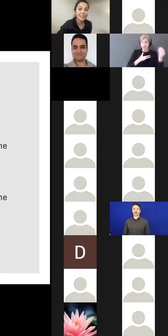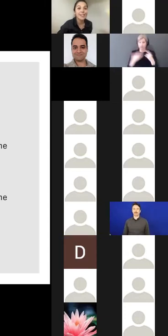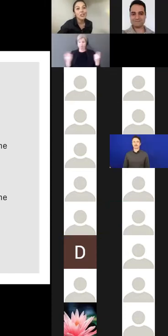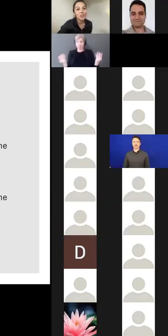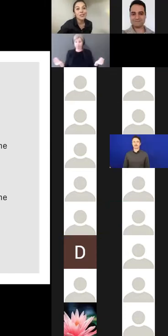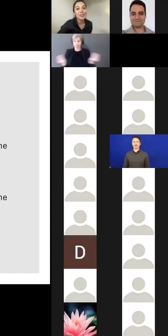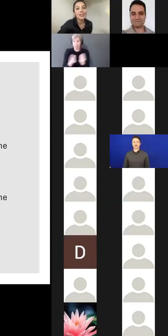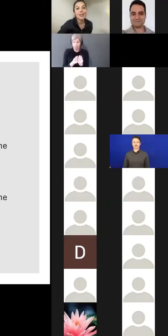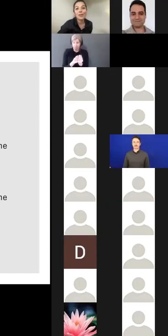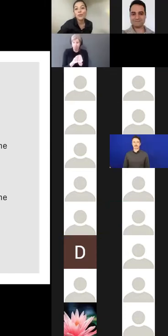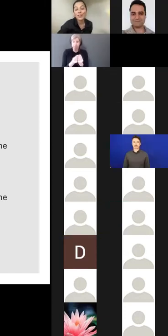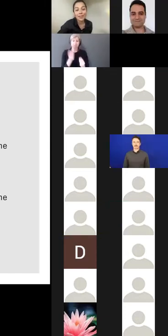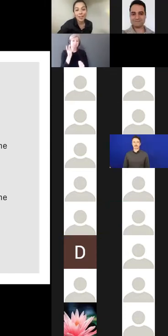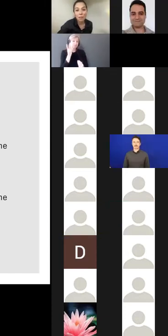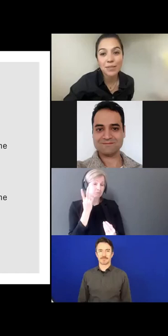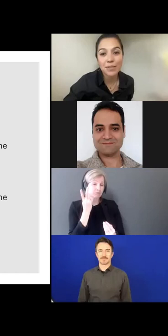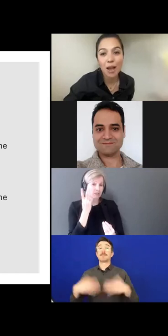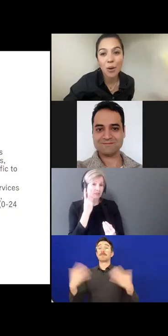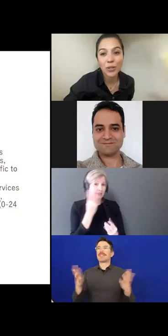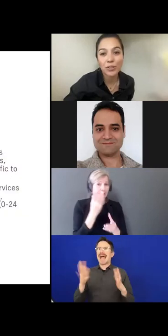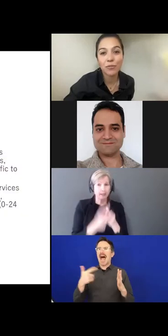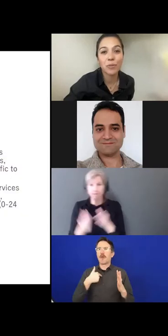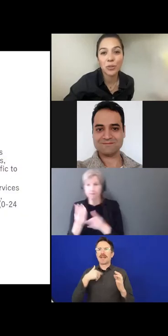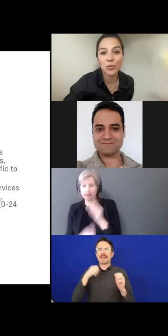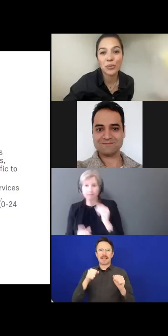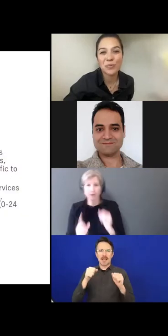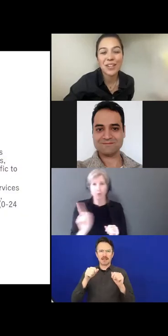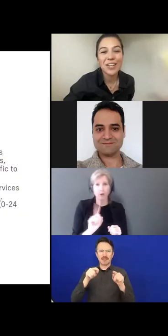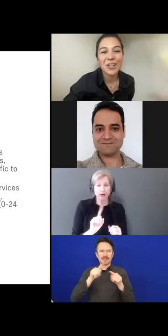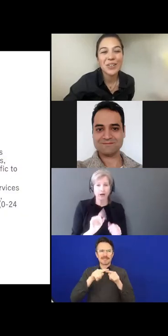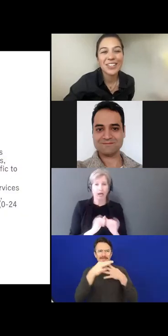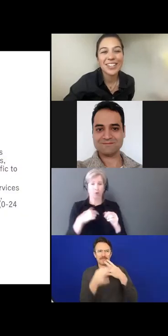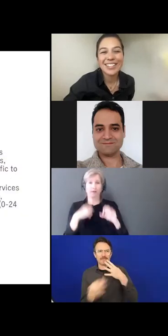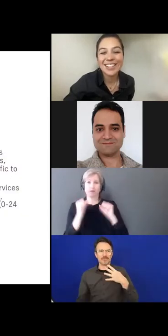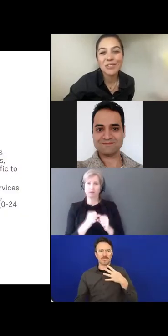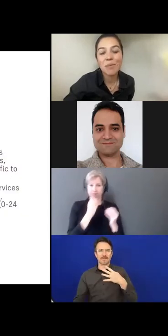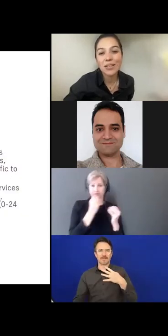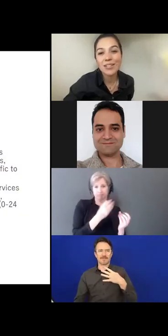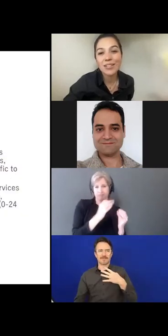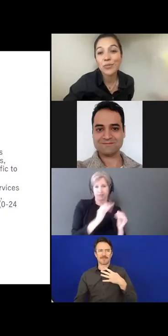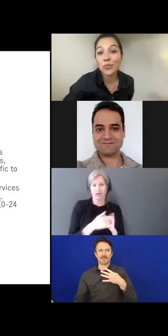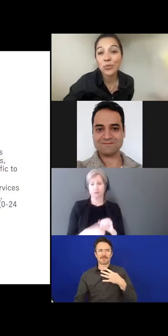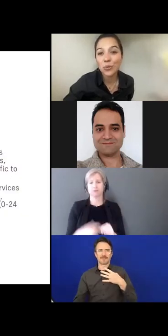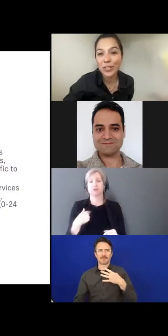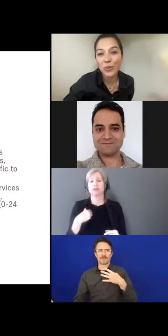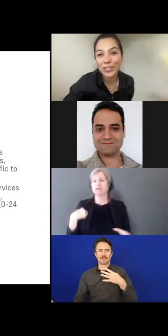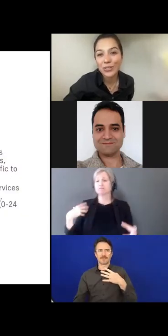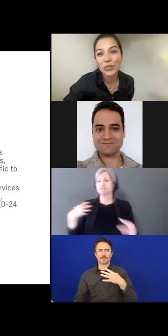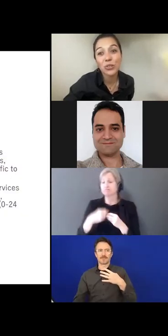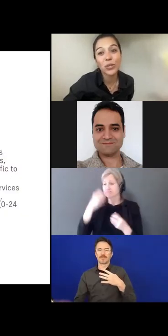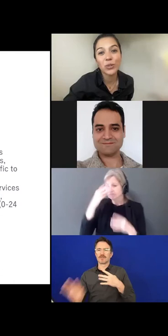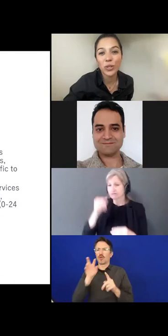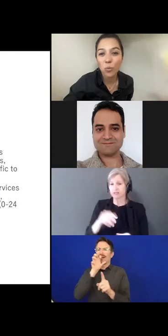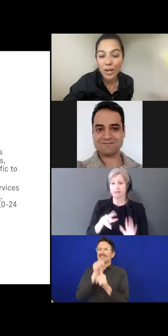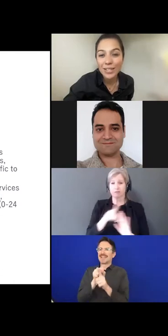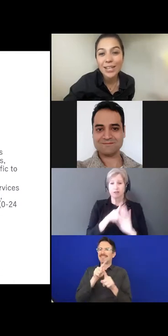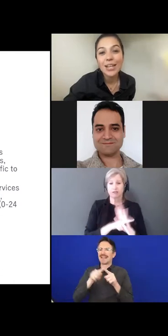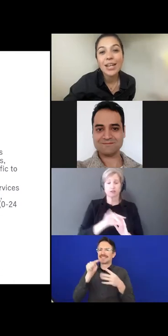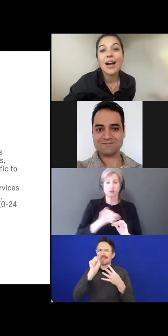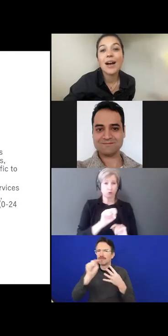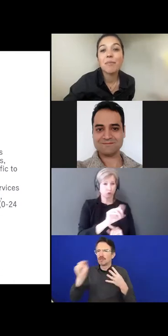families to see what are the gaps and how we could inform those. We collected data on policies from June 2020 to June